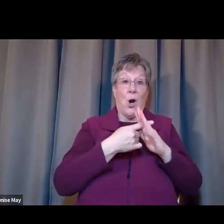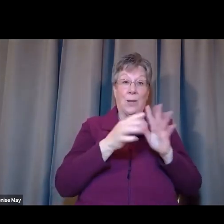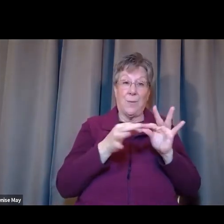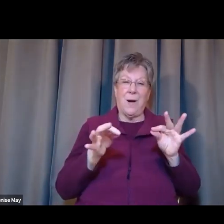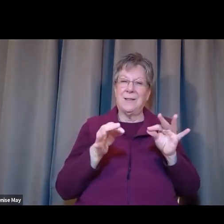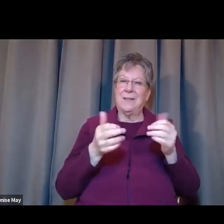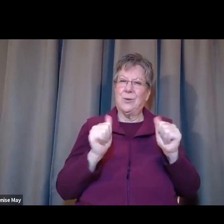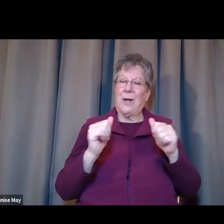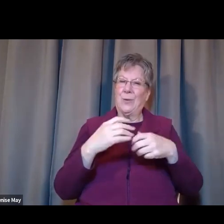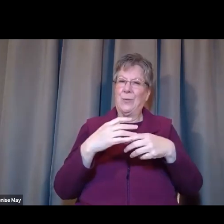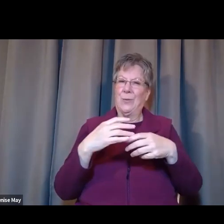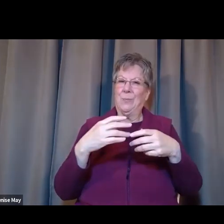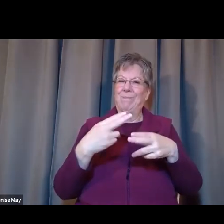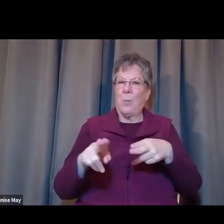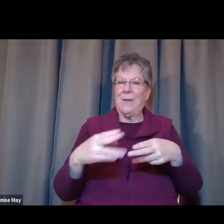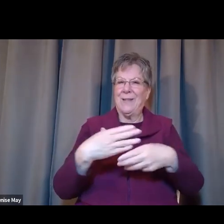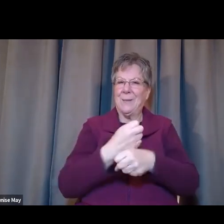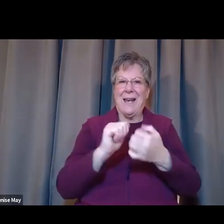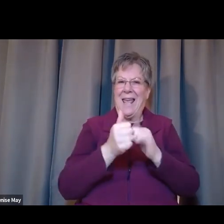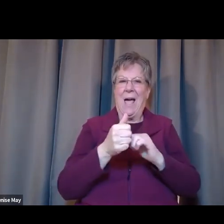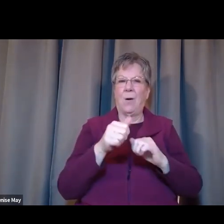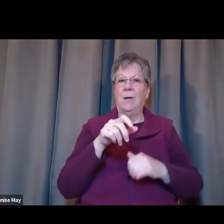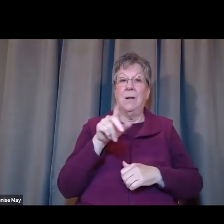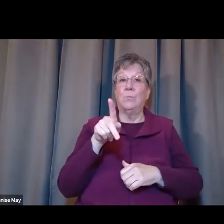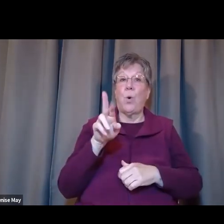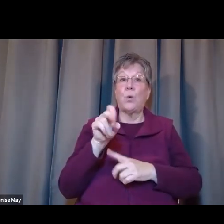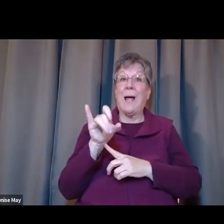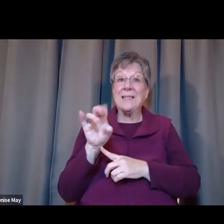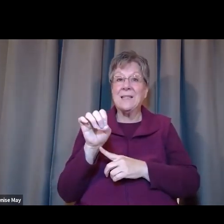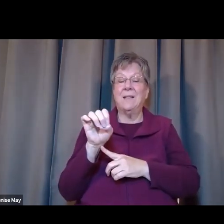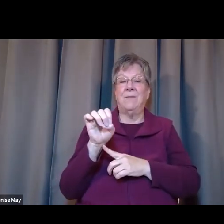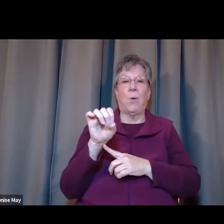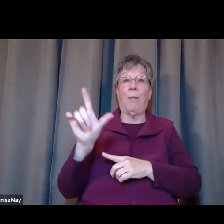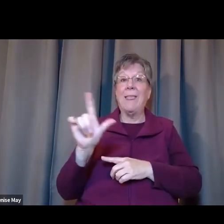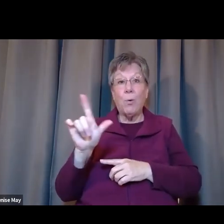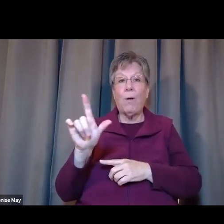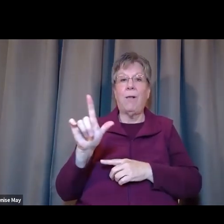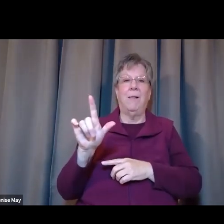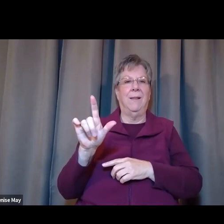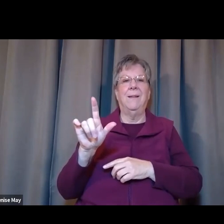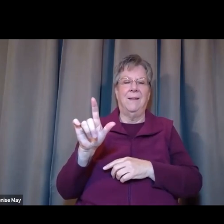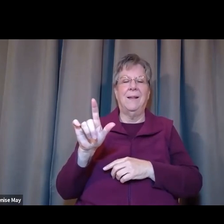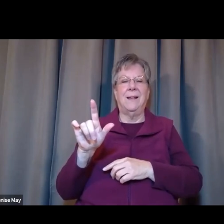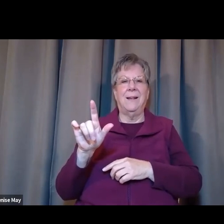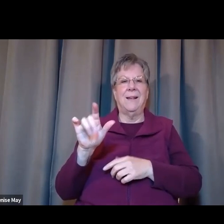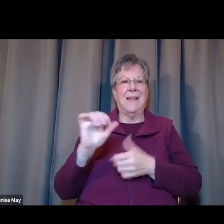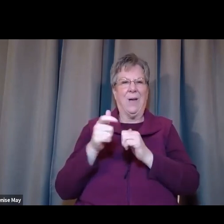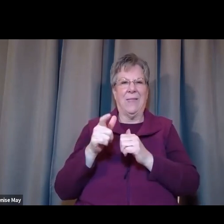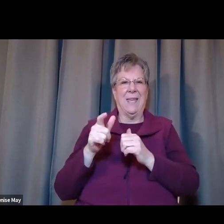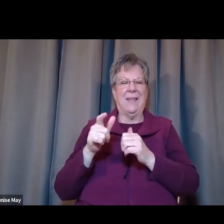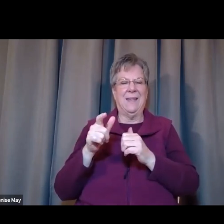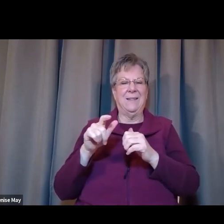briefly explain how today's progressive or liberal or left of center Americans view voting and the constitutional challenges